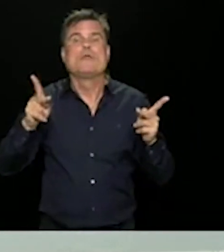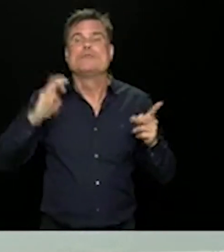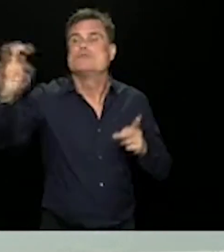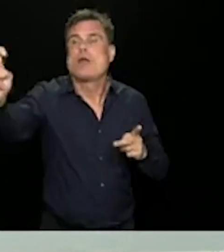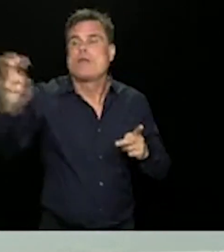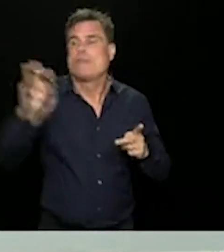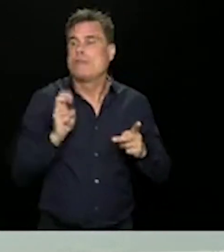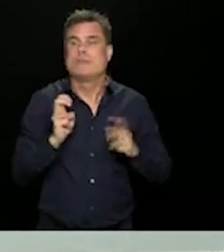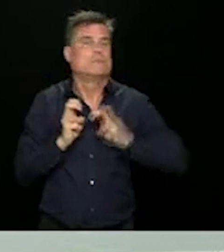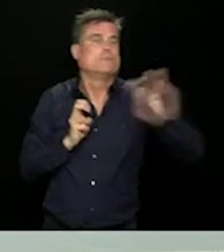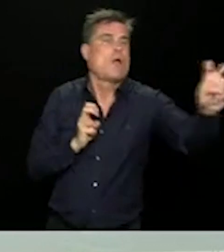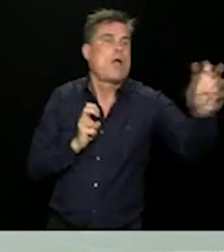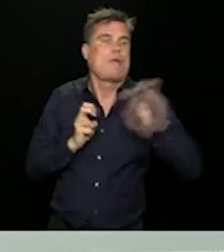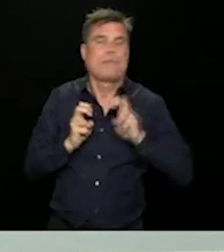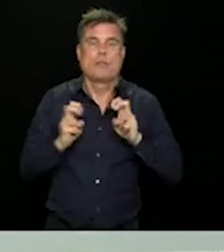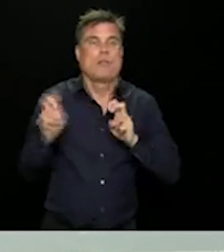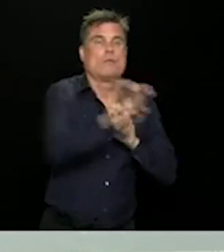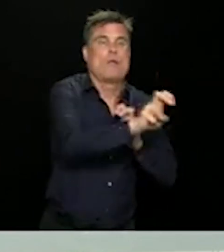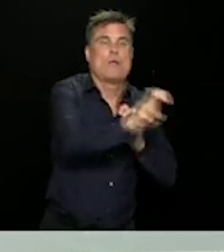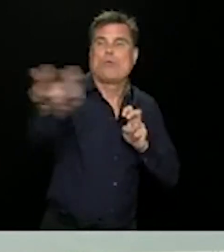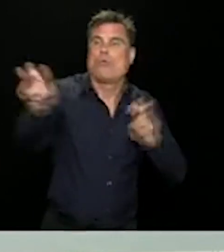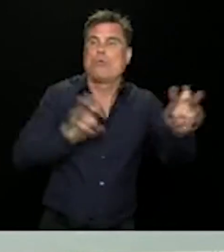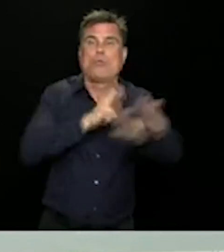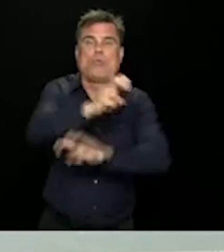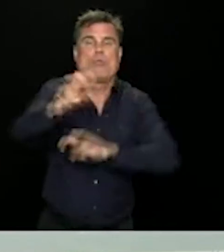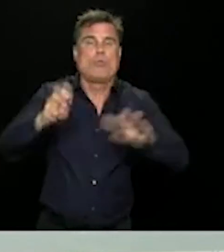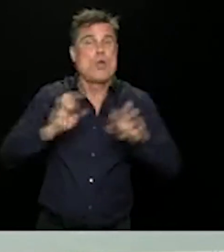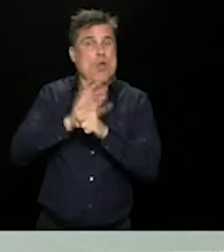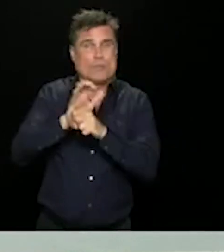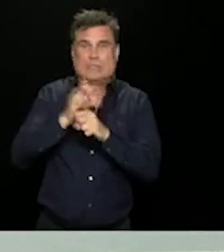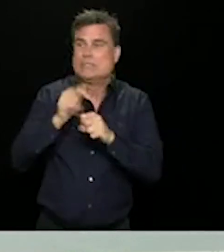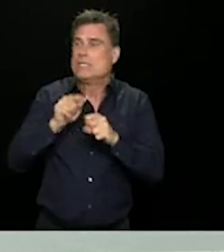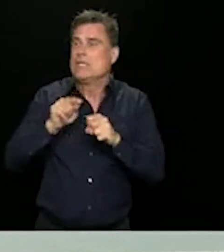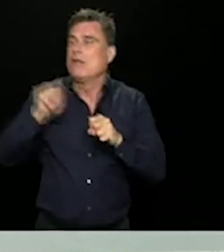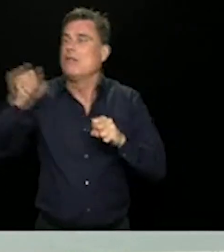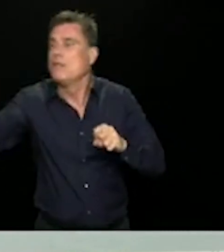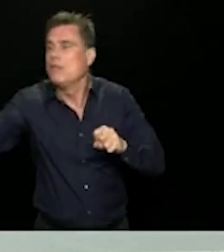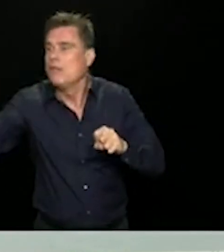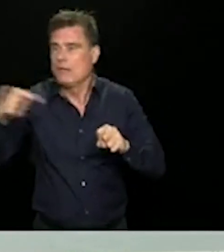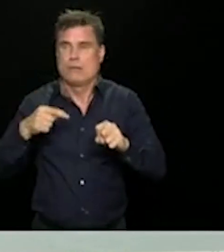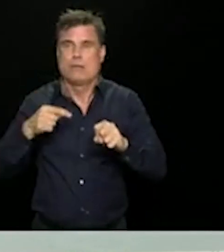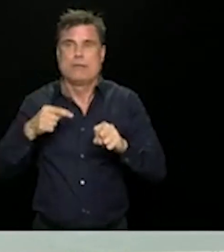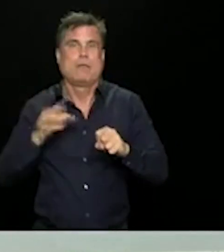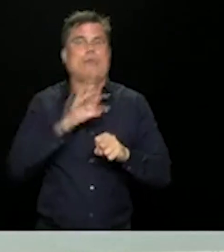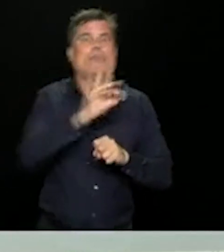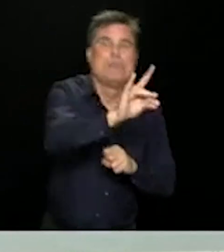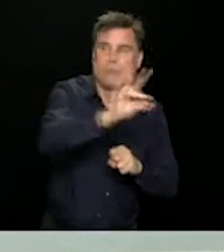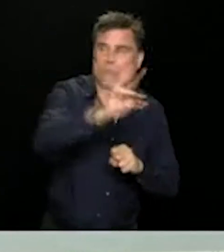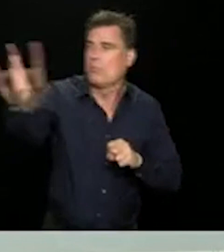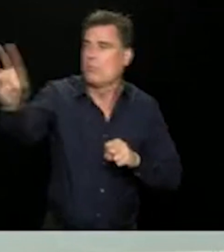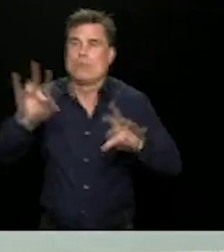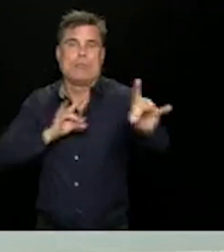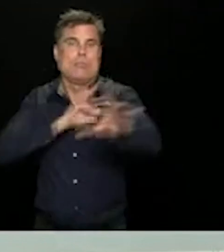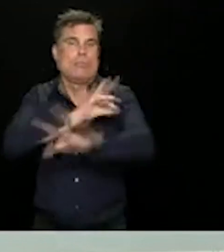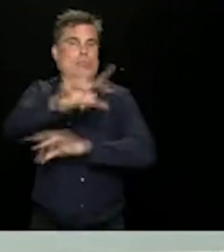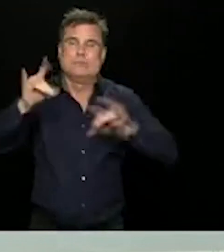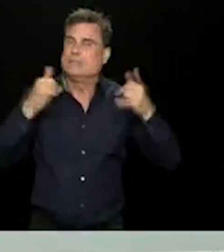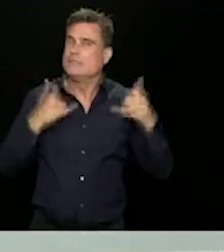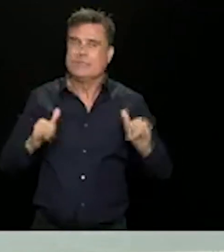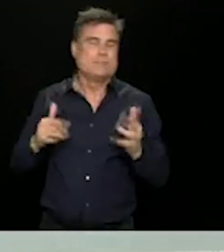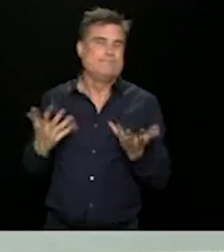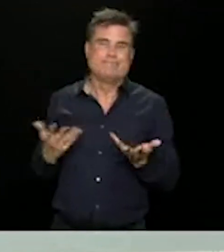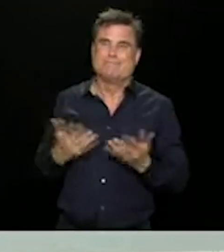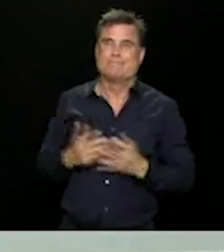we need to be really careful about that. So that's part of our whole strategy right now here in BC. We've managed to flatten our curve, but